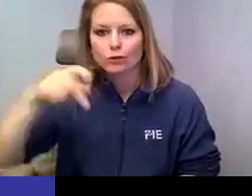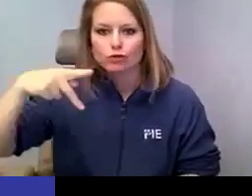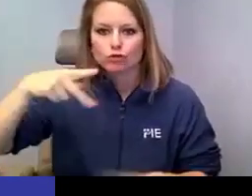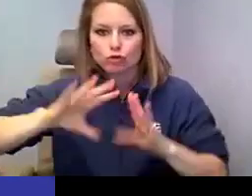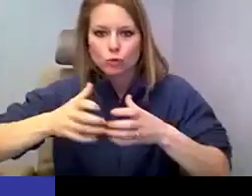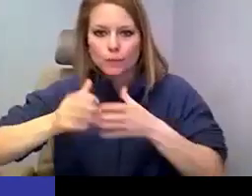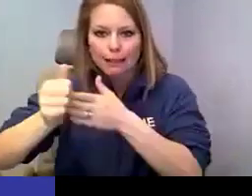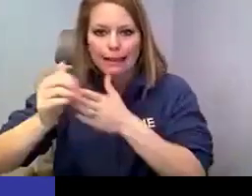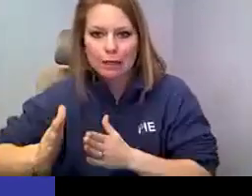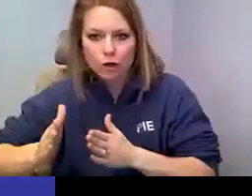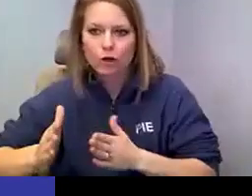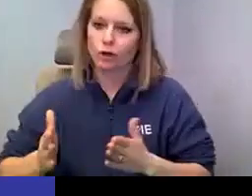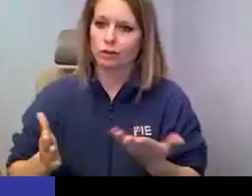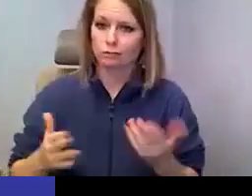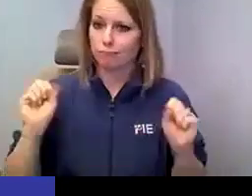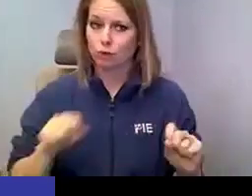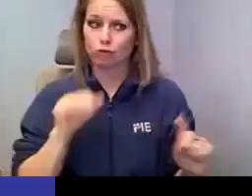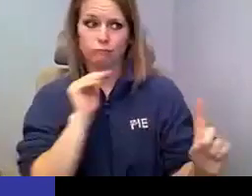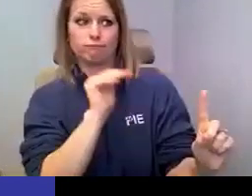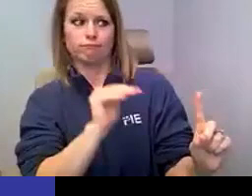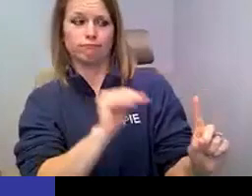community?